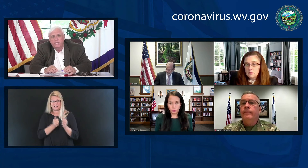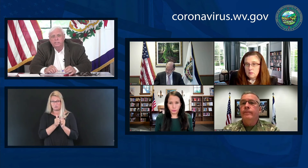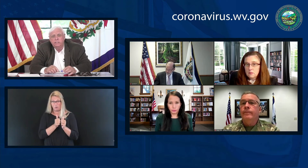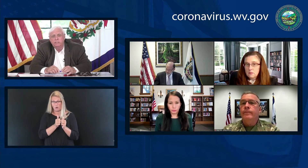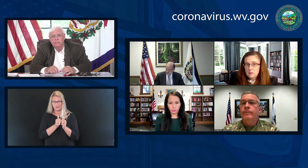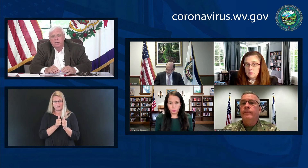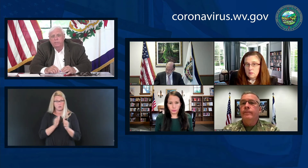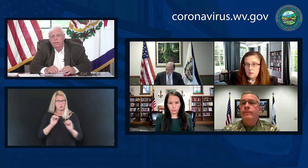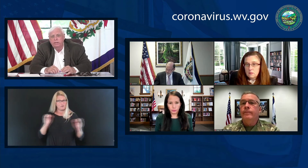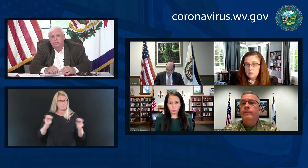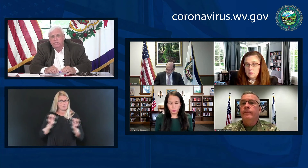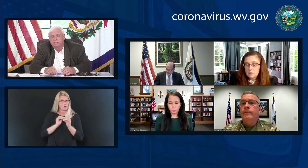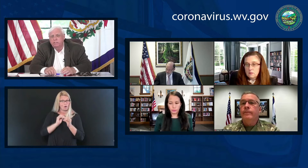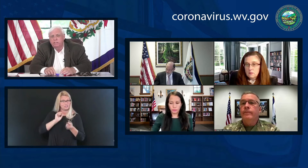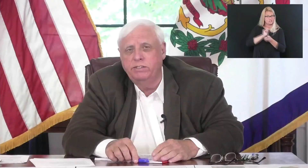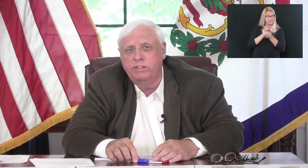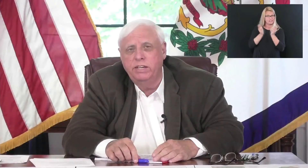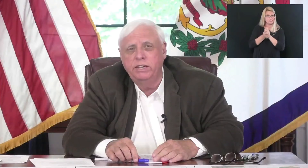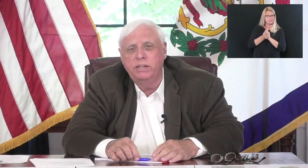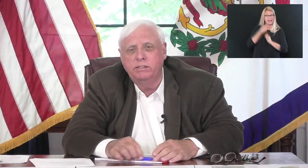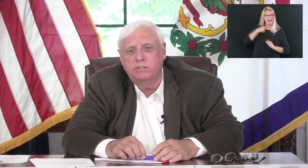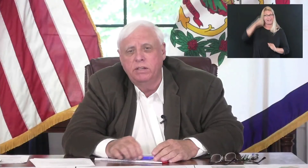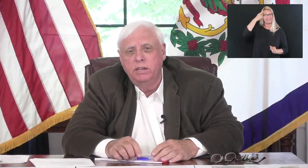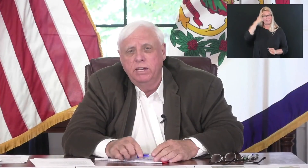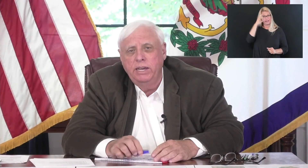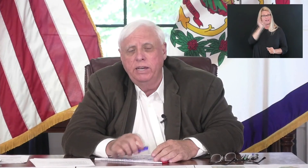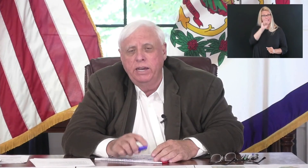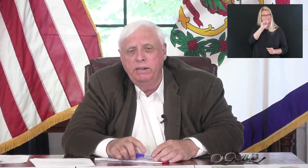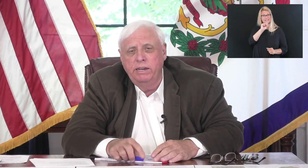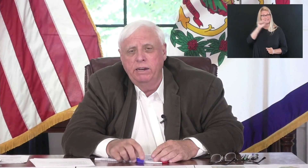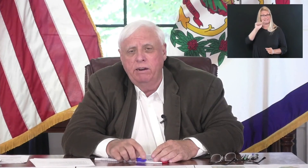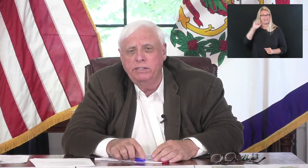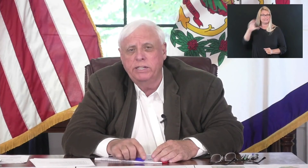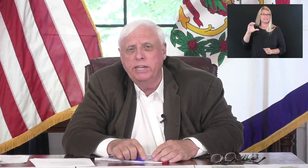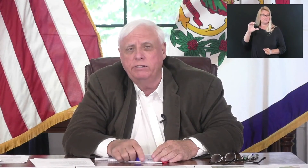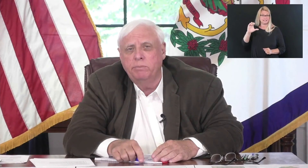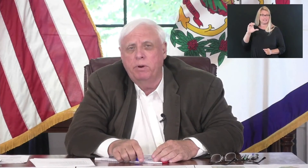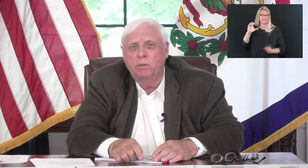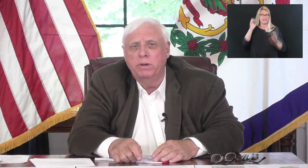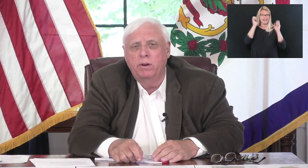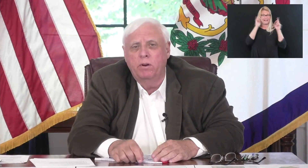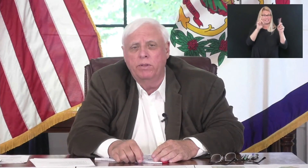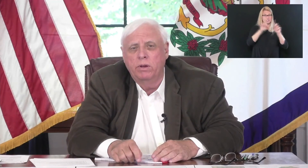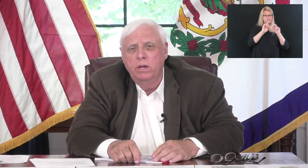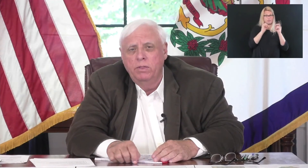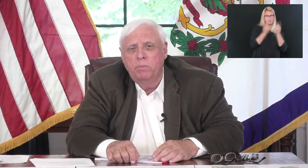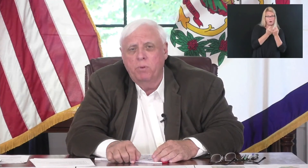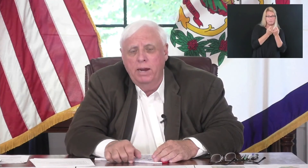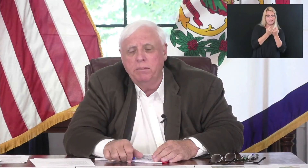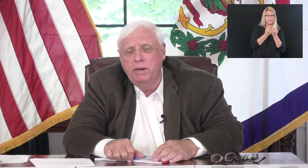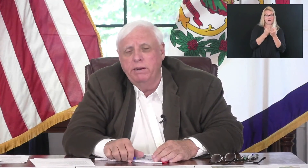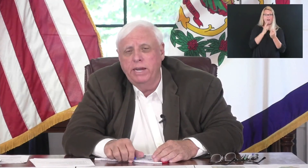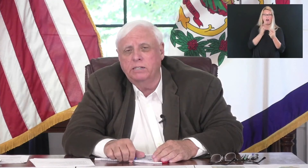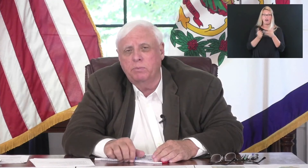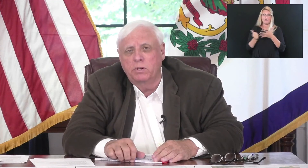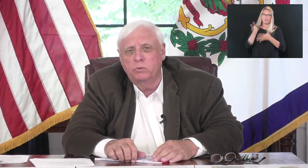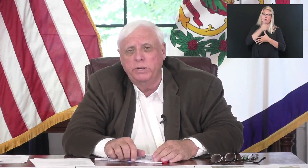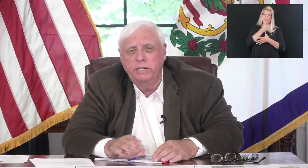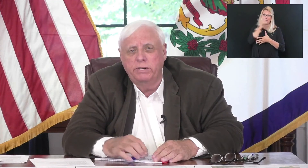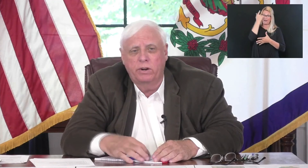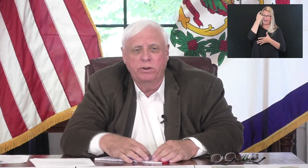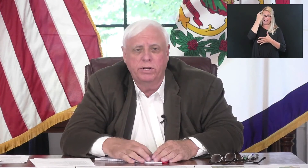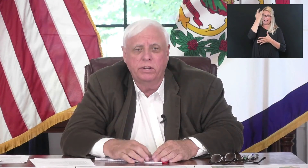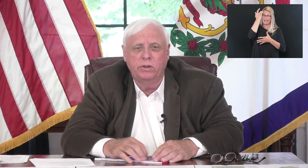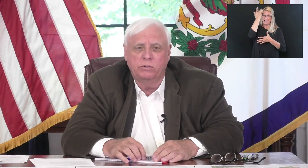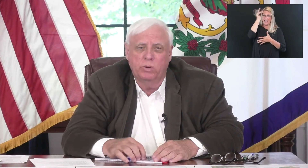more changes. I think the SSAC is, and, and our education department are the, the primary experts we